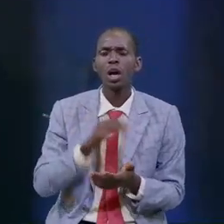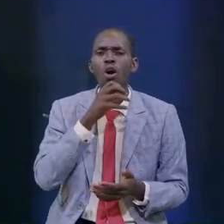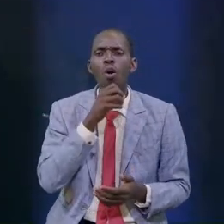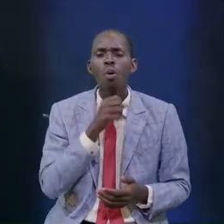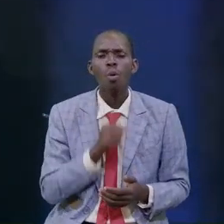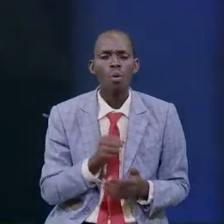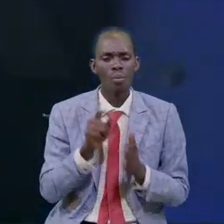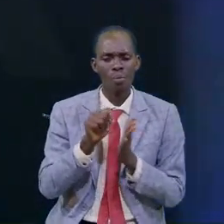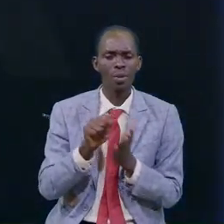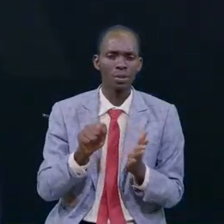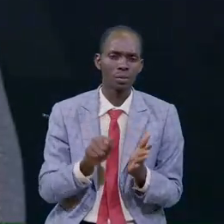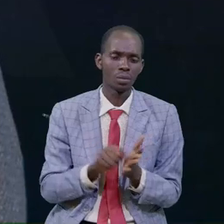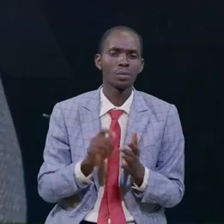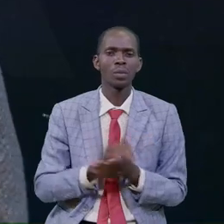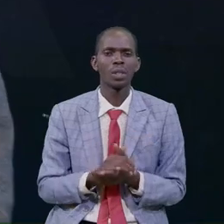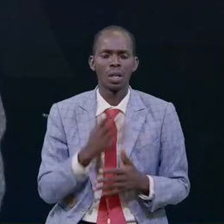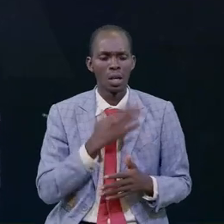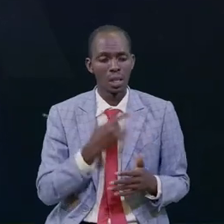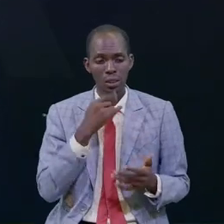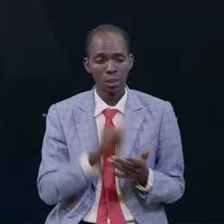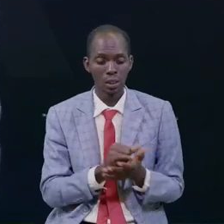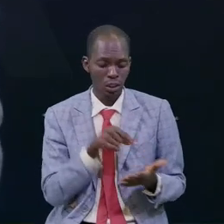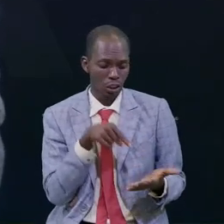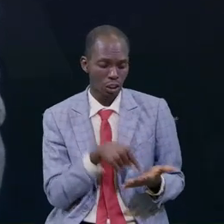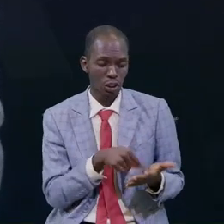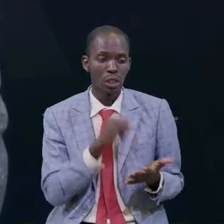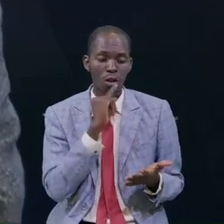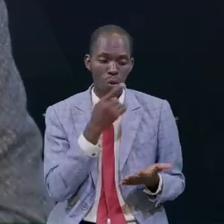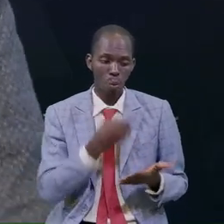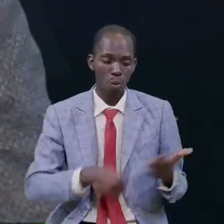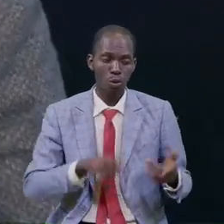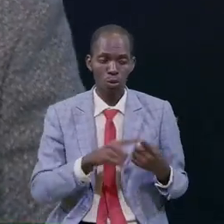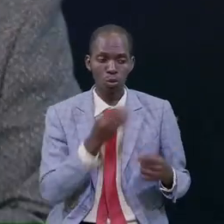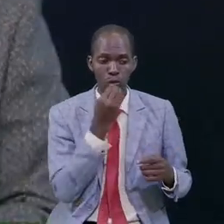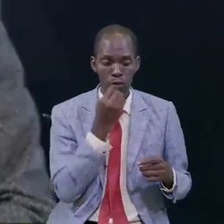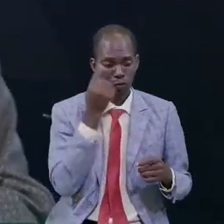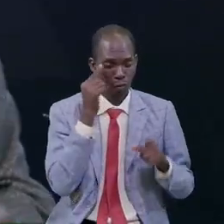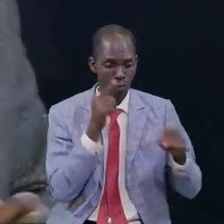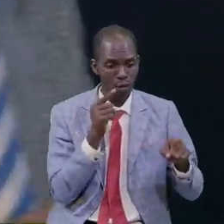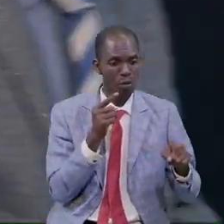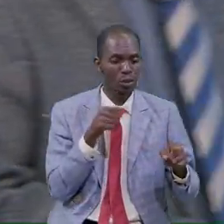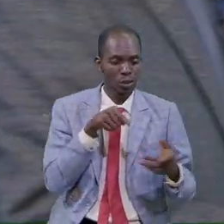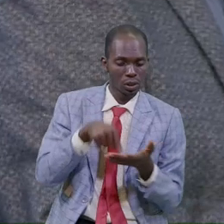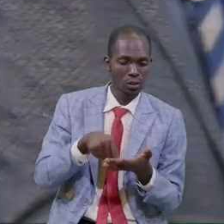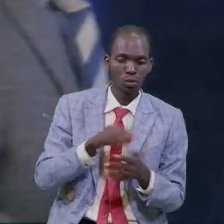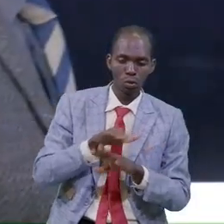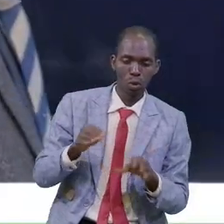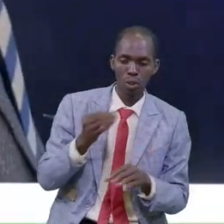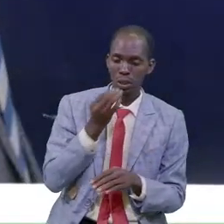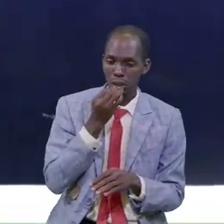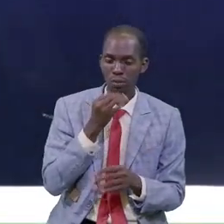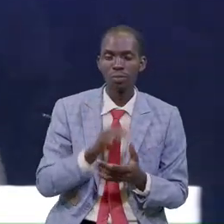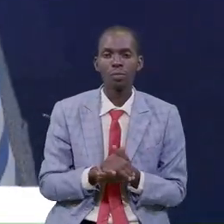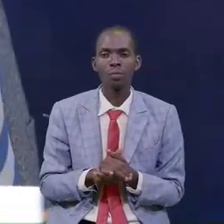it says, this is what to eat for them. This is what not to eat. Voici ce qu'il ne faut pas manger. They kept